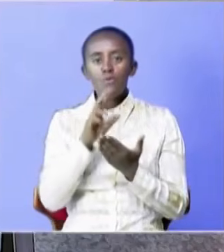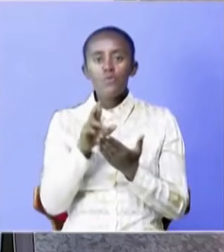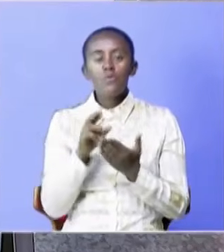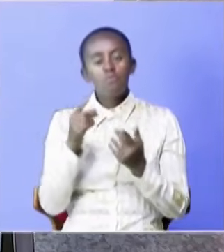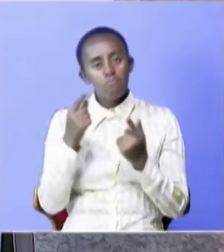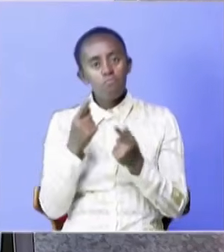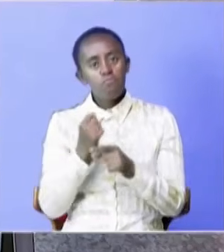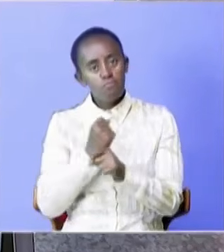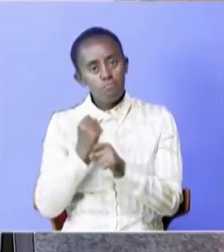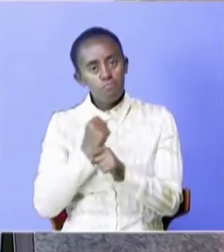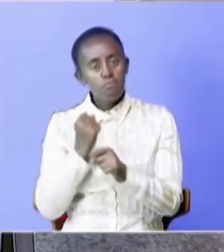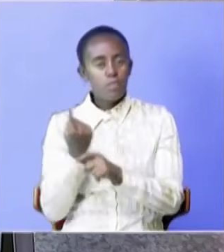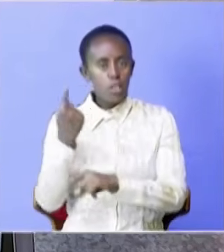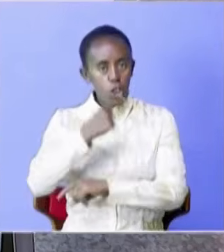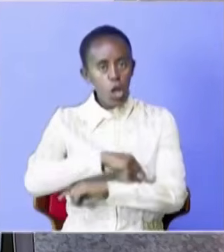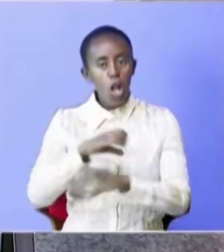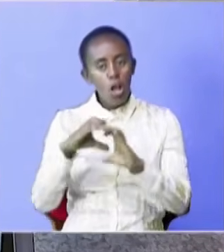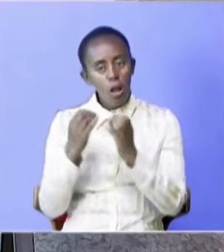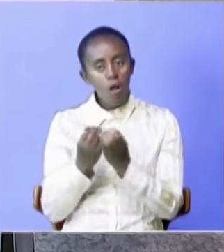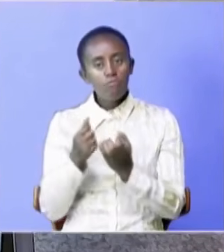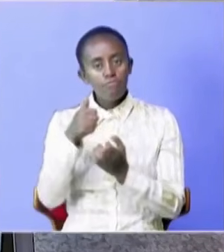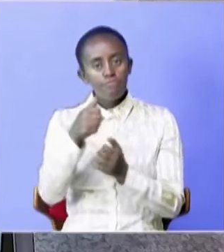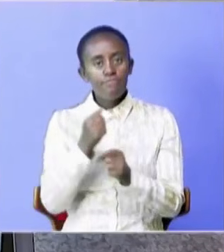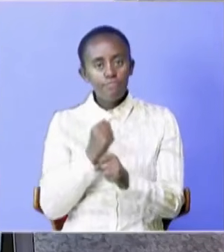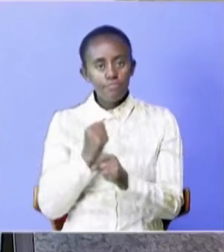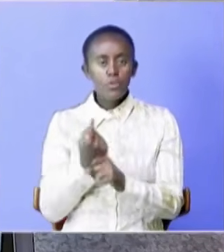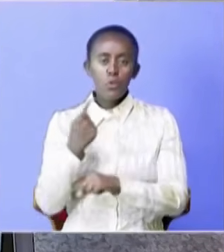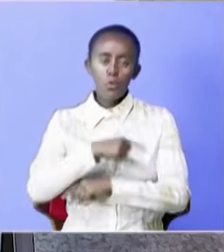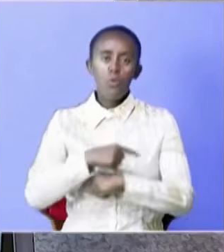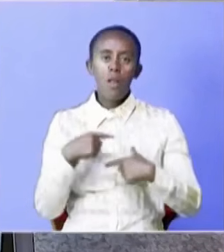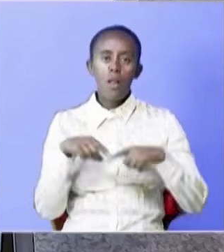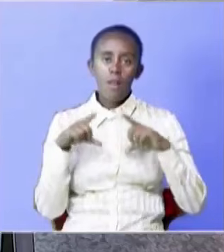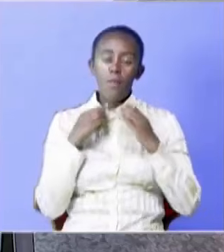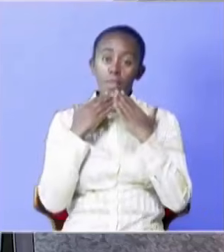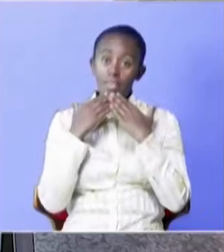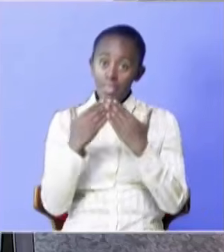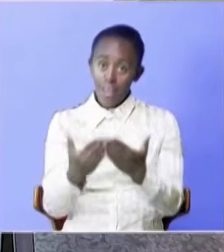apply in your daily classrooms and also your daily lives.